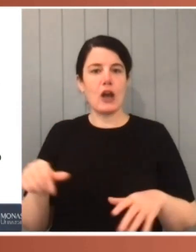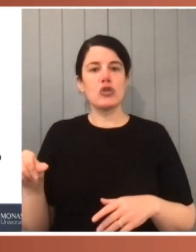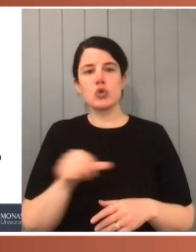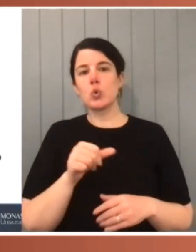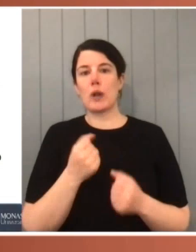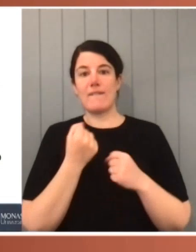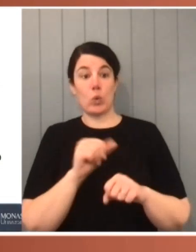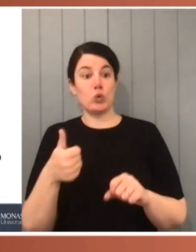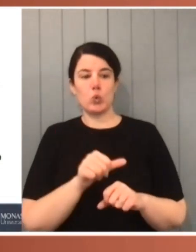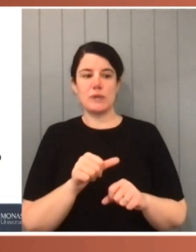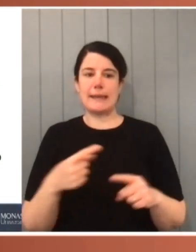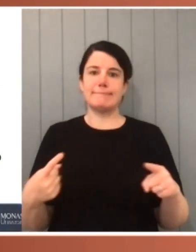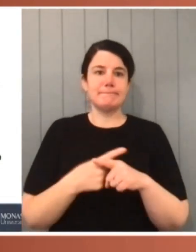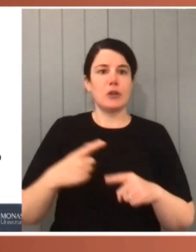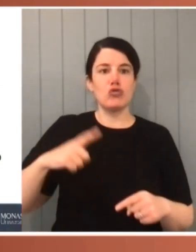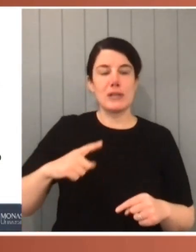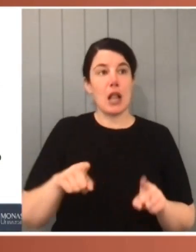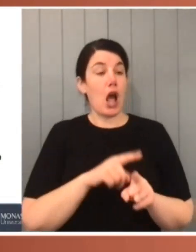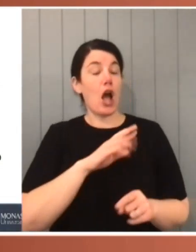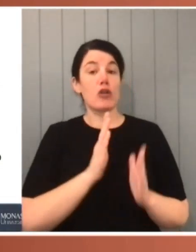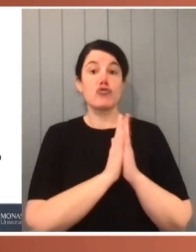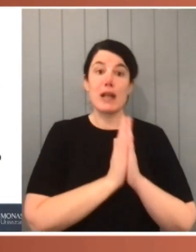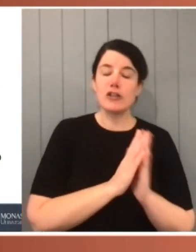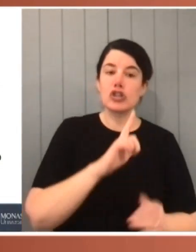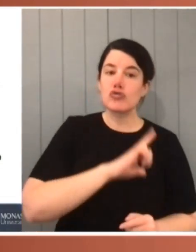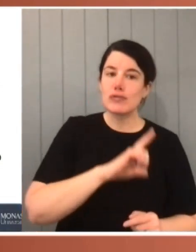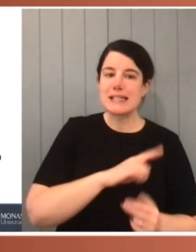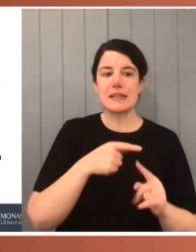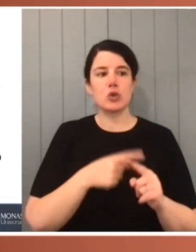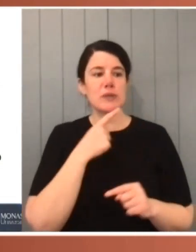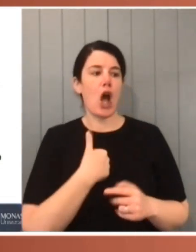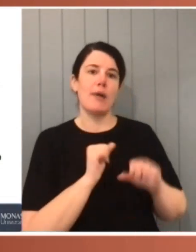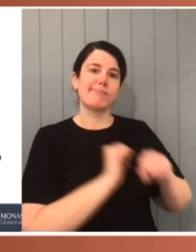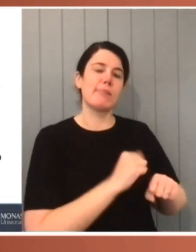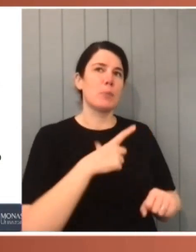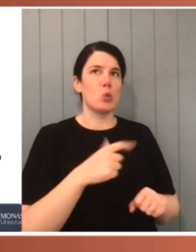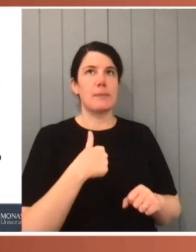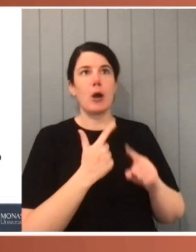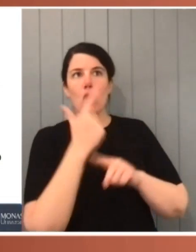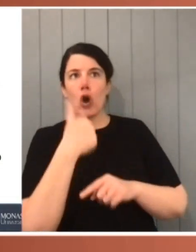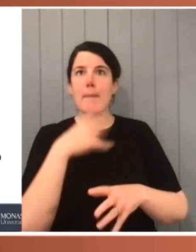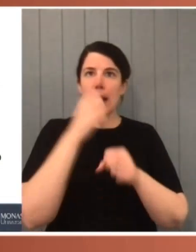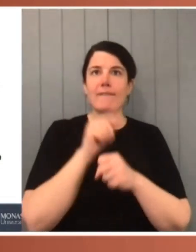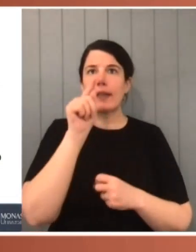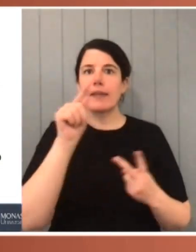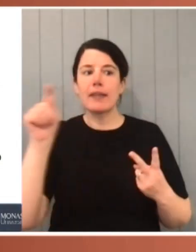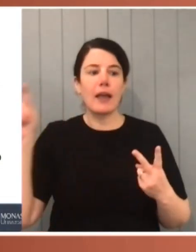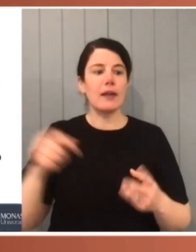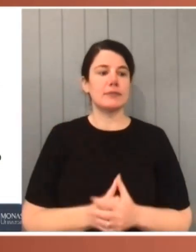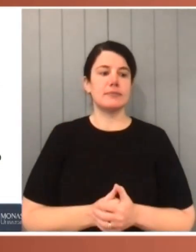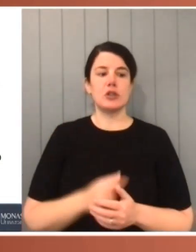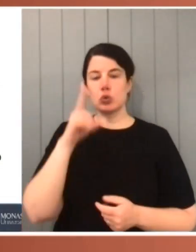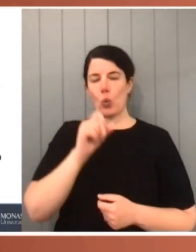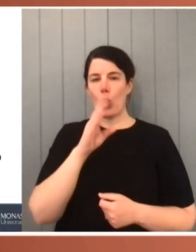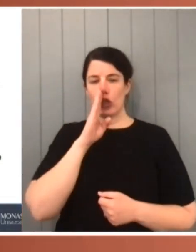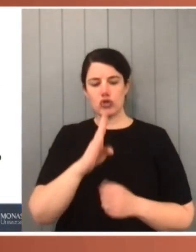controversial reasons like religious reasons, for example, to justify their preferred laws and policies. This is sometimes called the direct model of public reason,